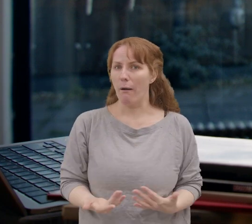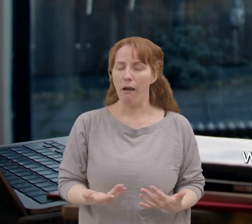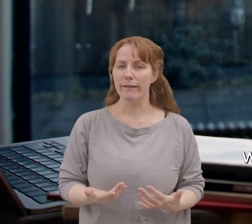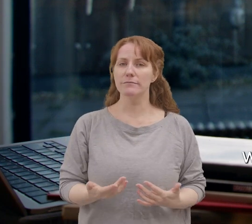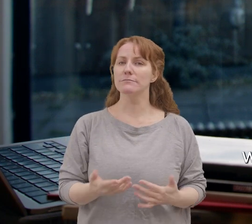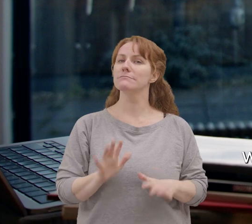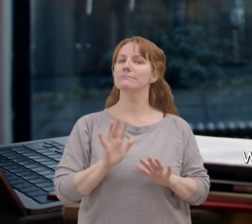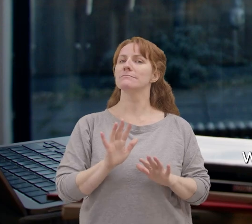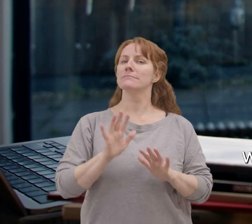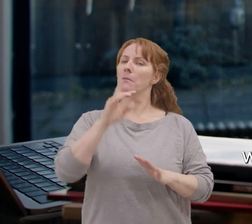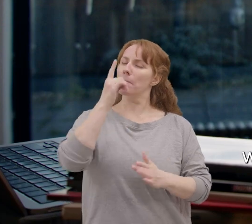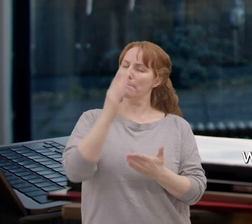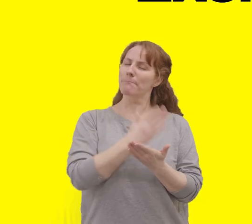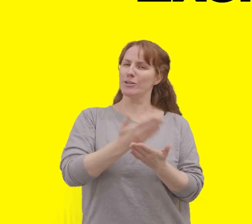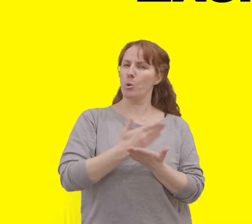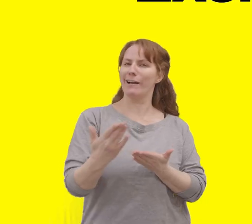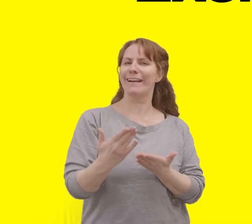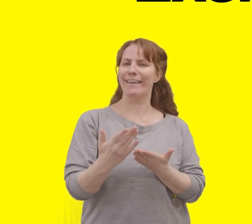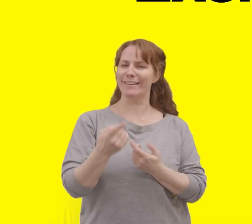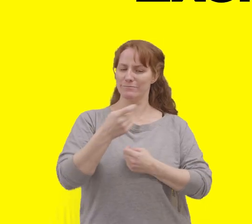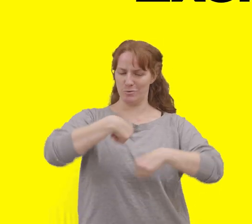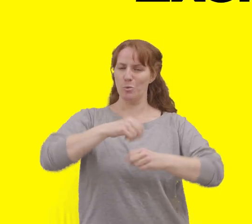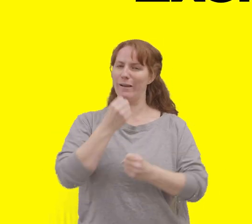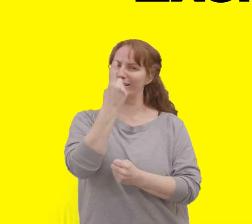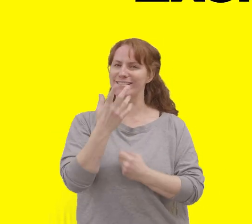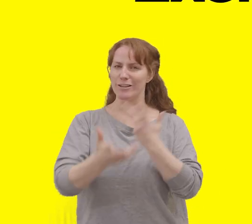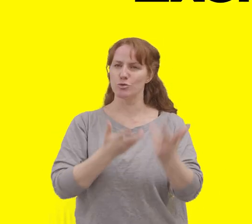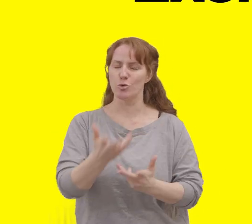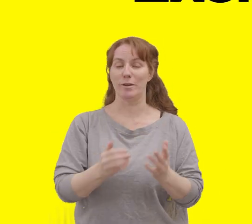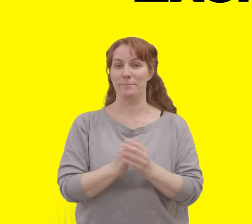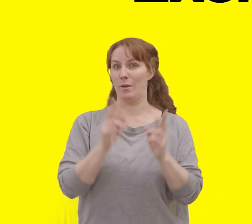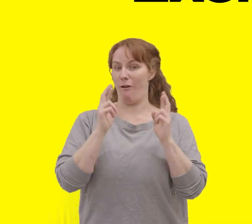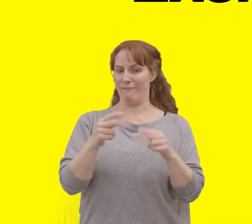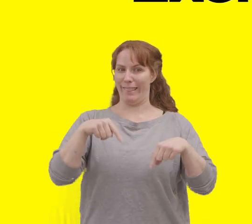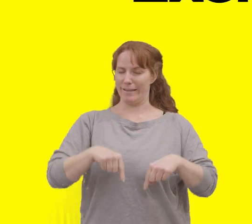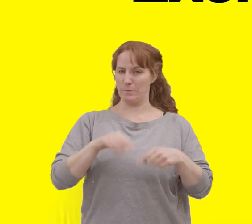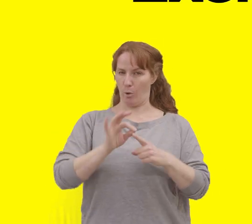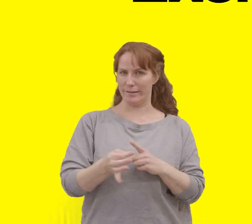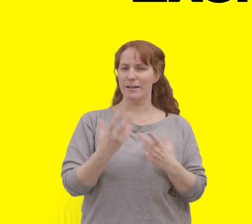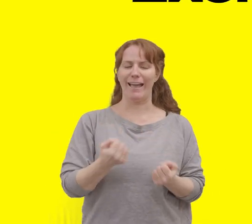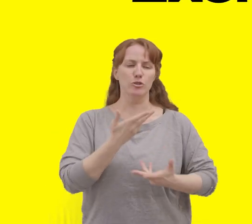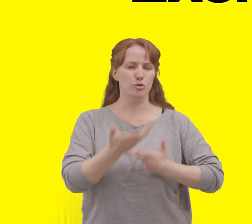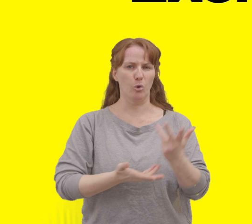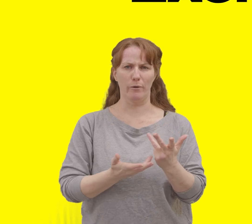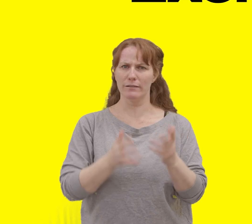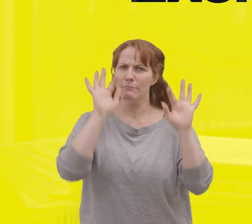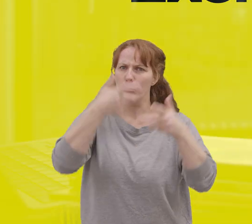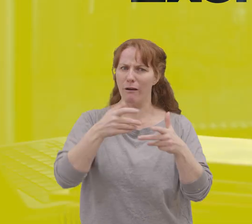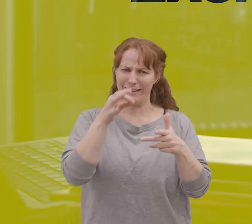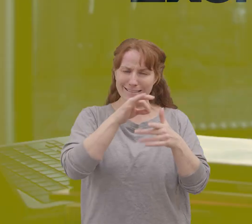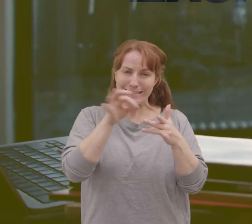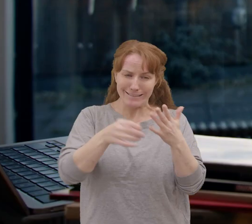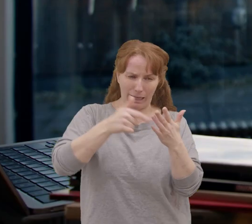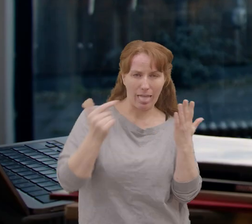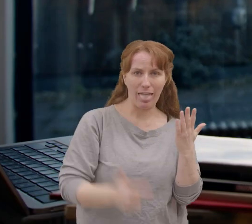it's clear and we understand what you're trying to say. Now, by this point in the process, you've hopefully got a story to tell. Don't worry if you don't know every aspect of that